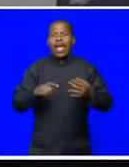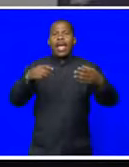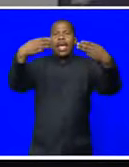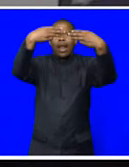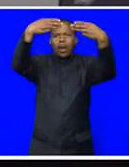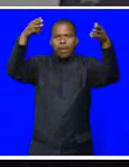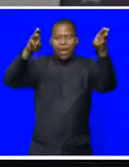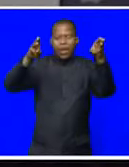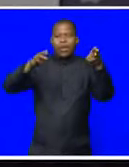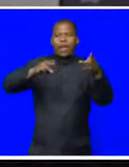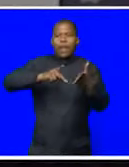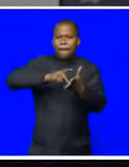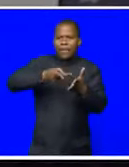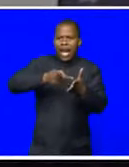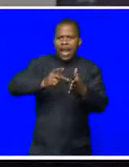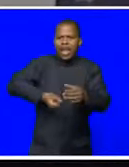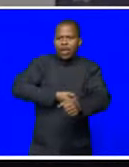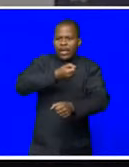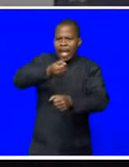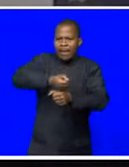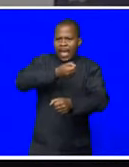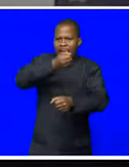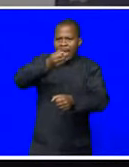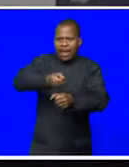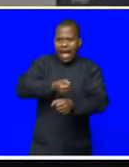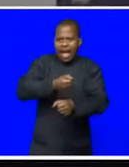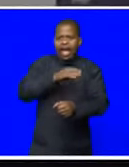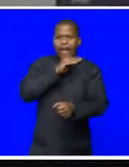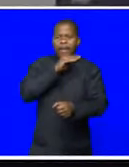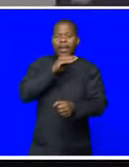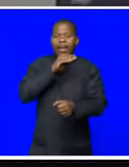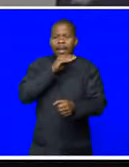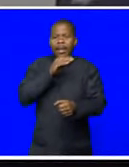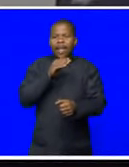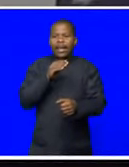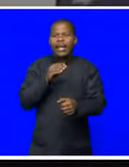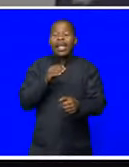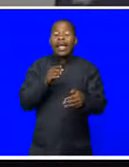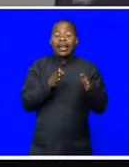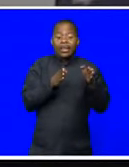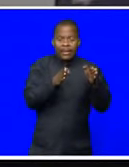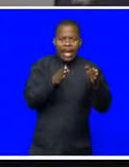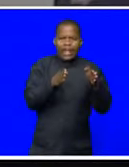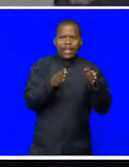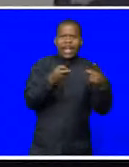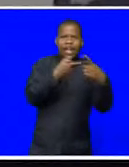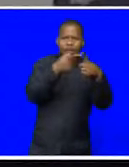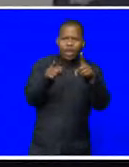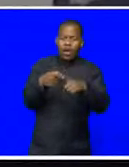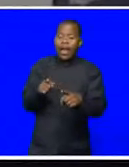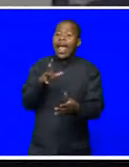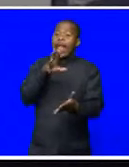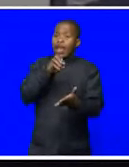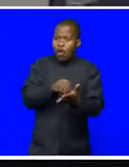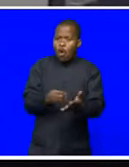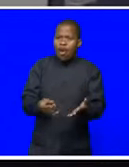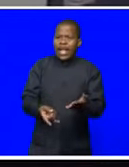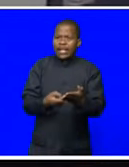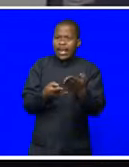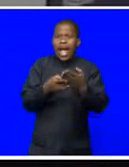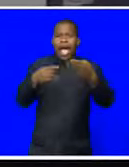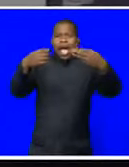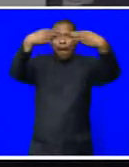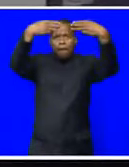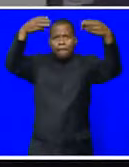Parliament and all strategic partners have to do Parliament work with integrity,